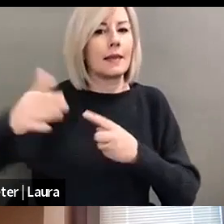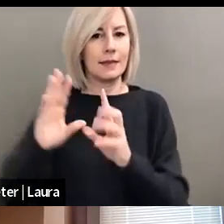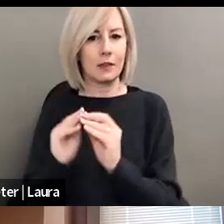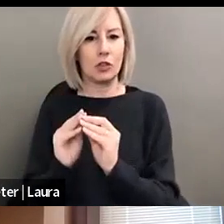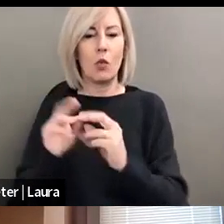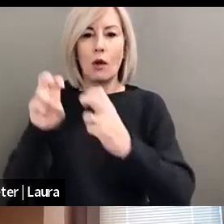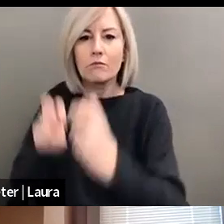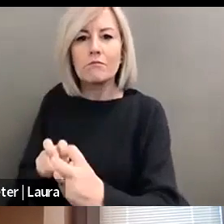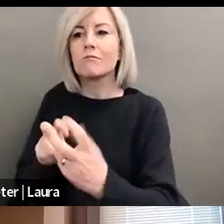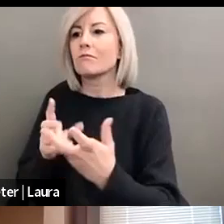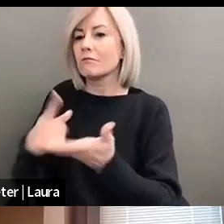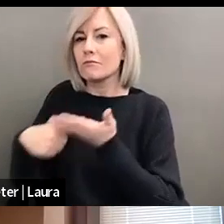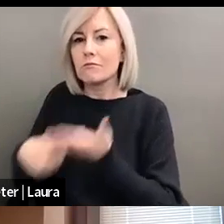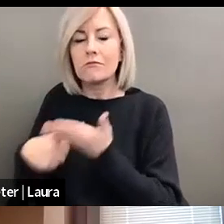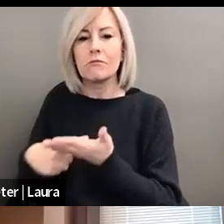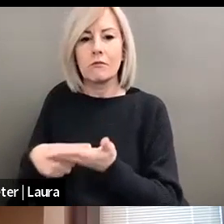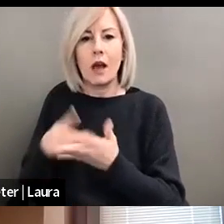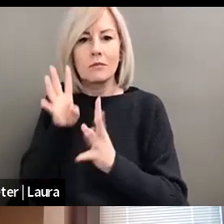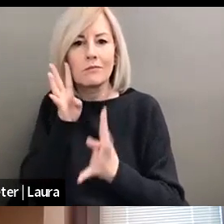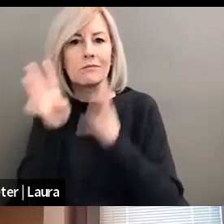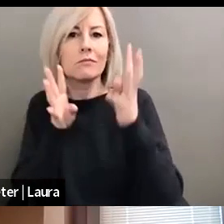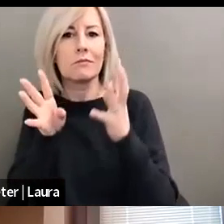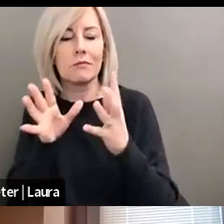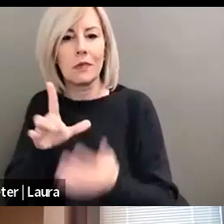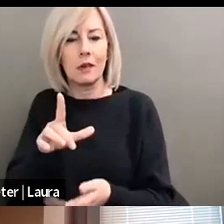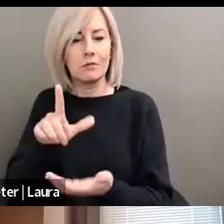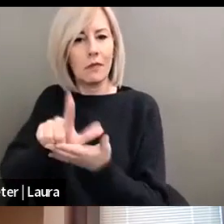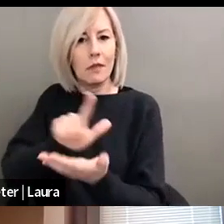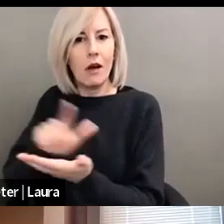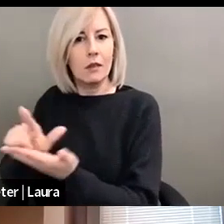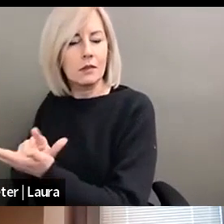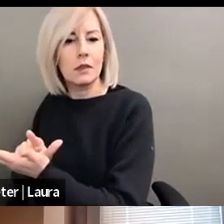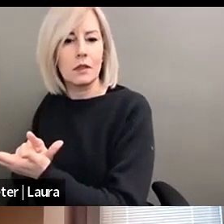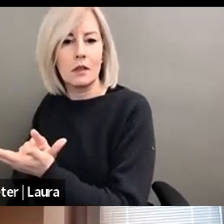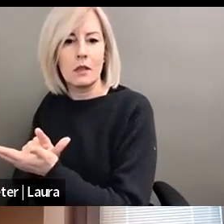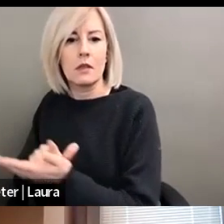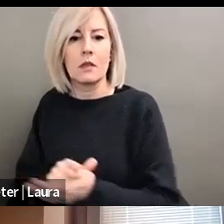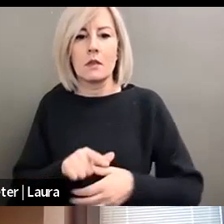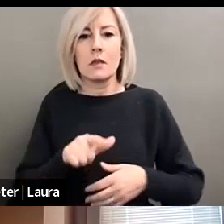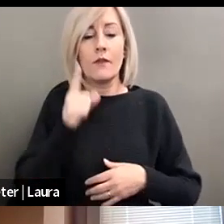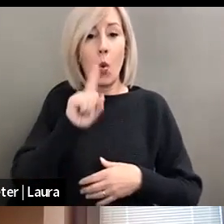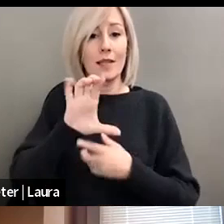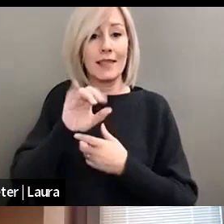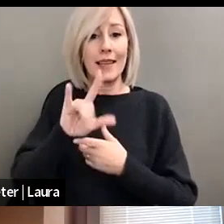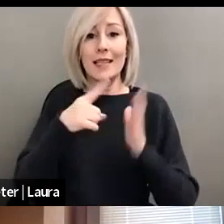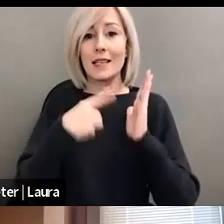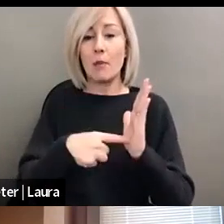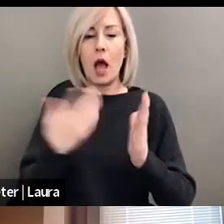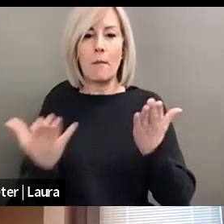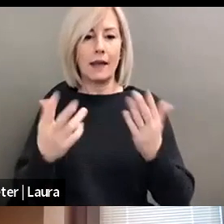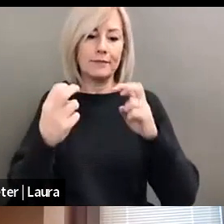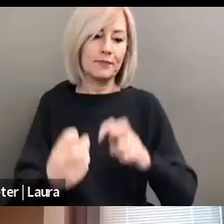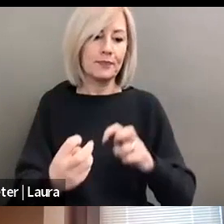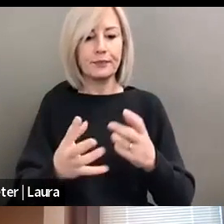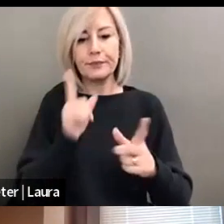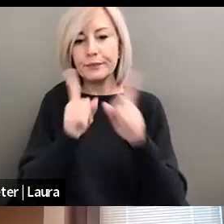down talking to them about crafting legislation. So in Cindy's instance, I might sit down and